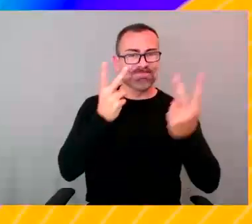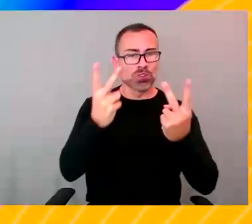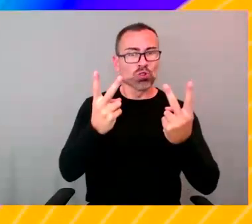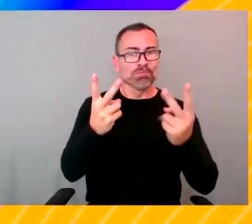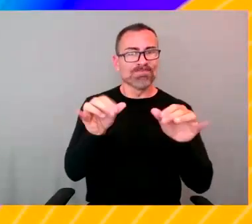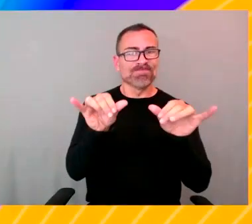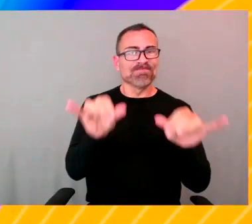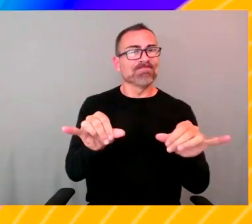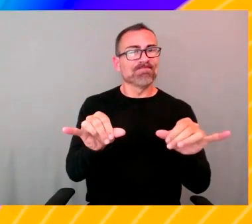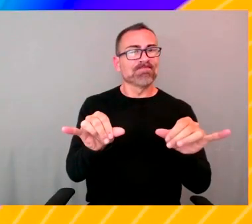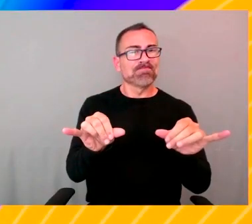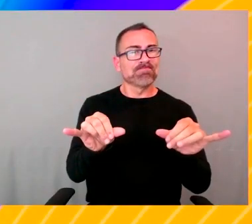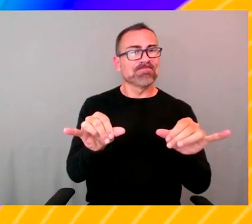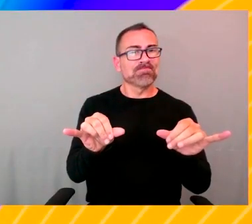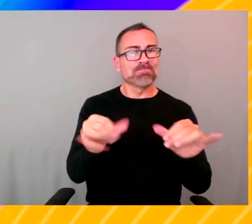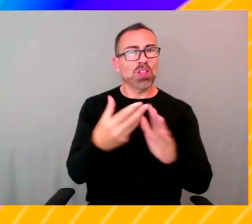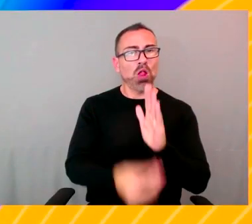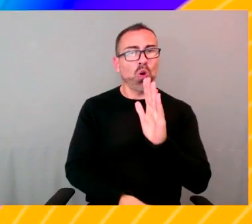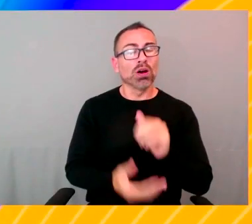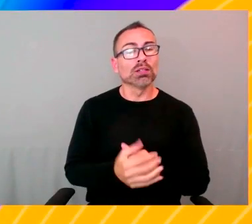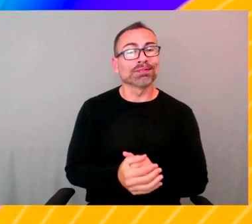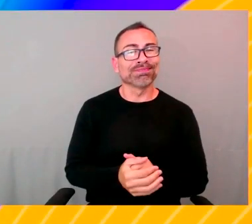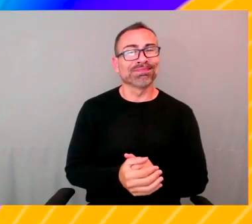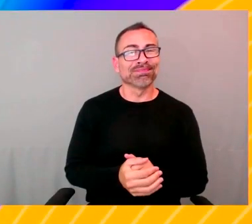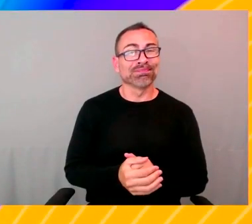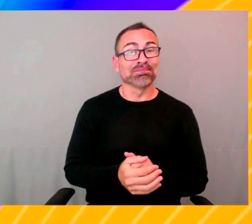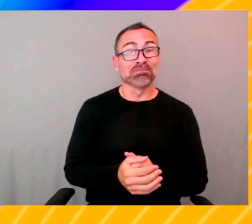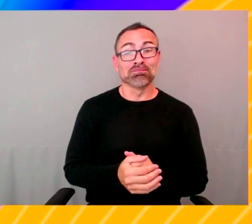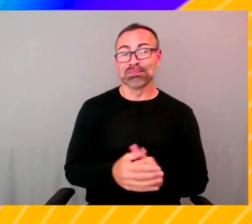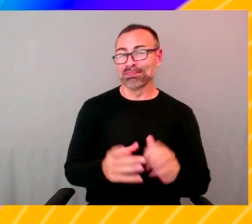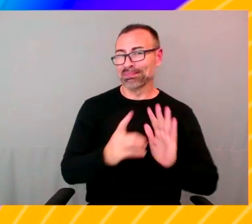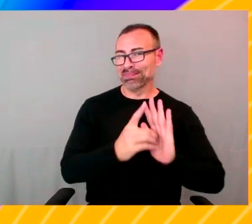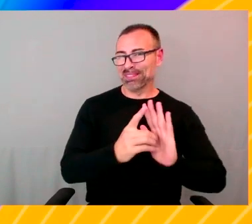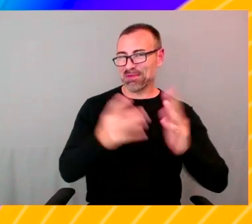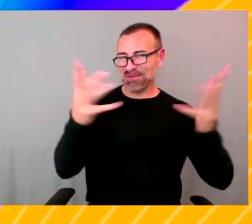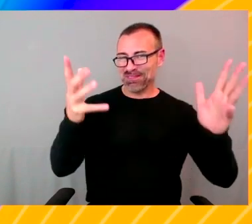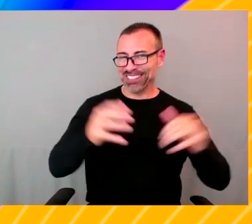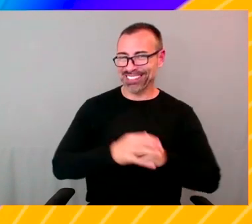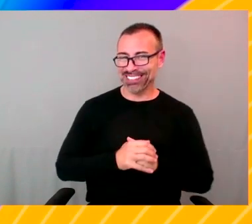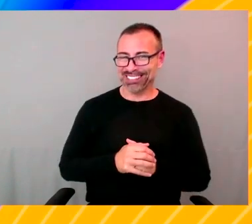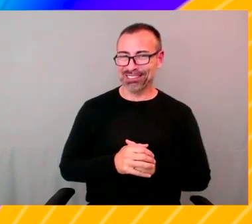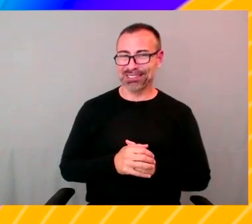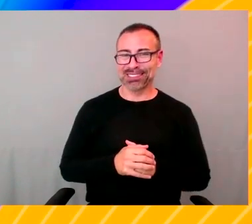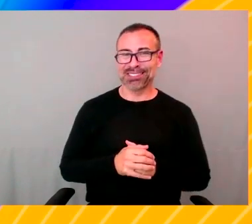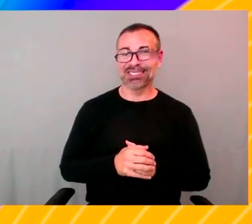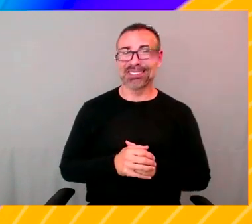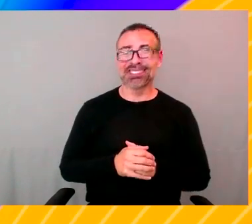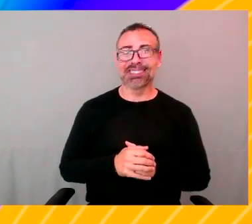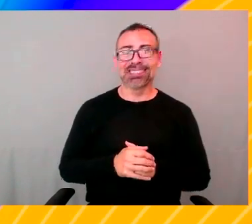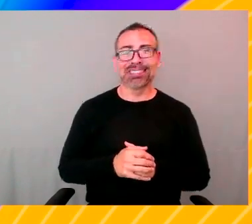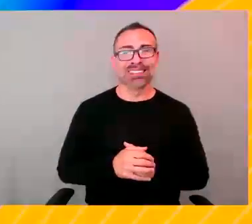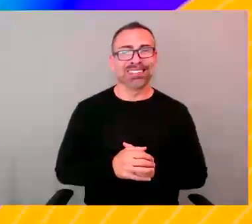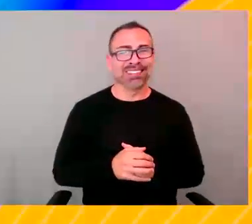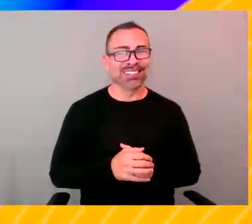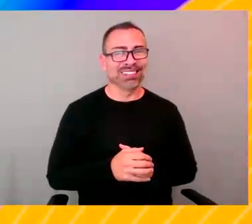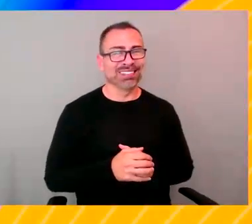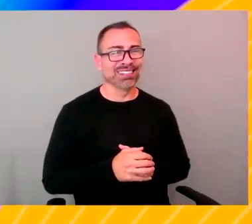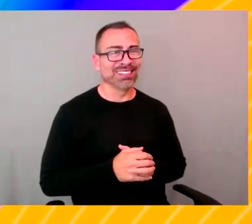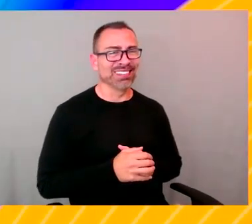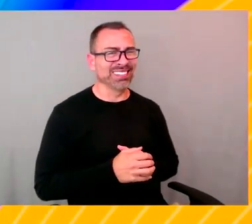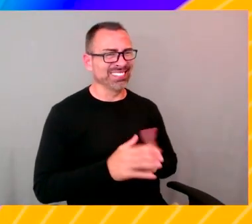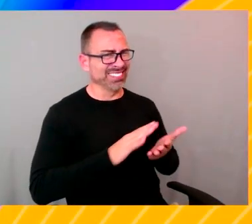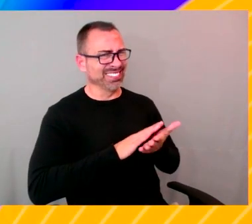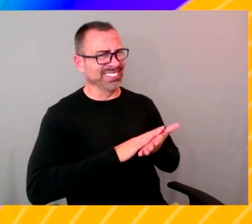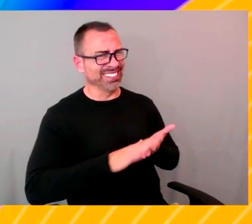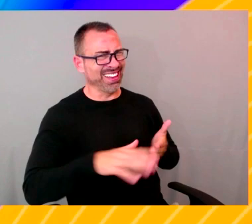And that brings us to the end of the demo. Nice. That's great. I was just you touched on the stuff that I was going to ask